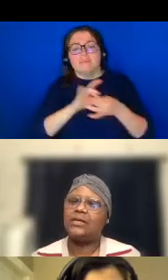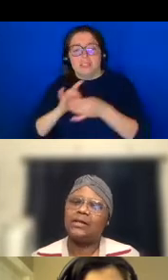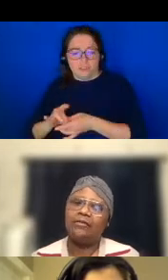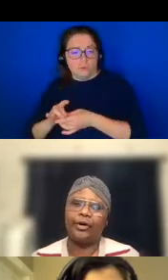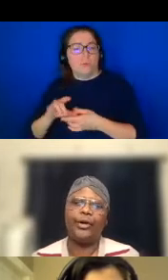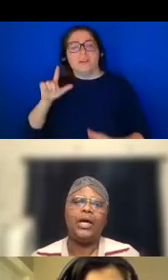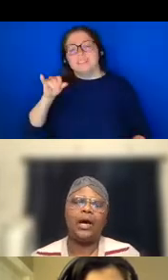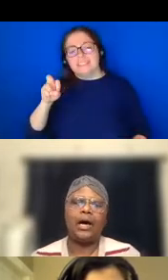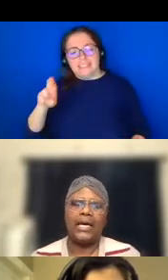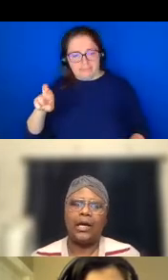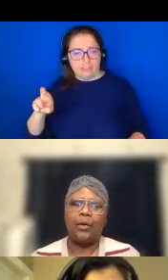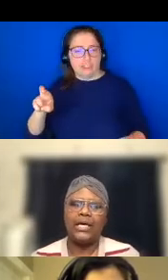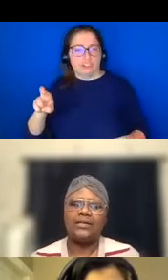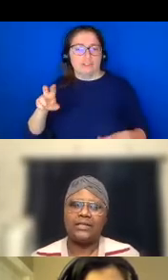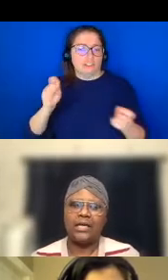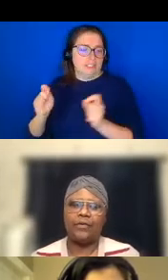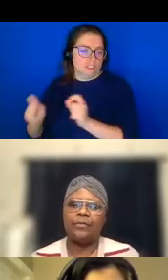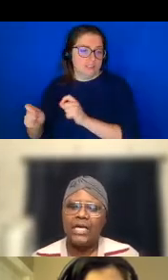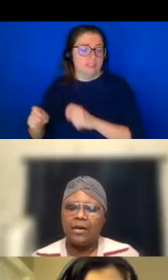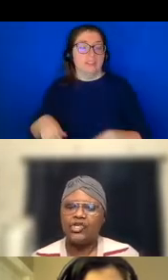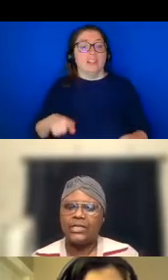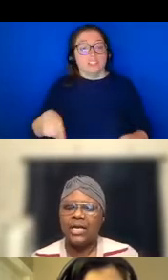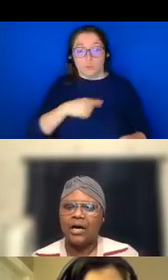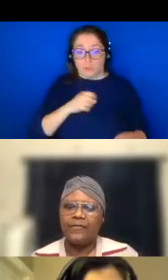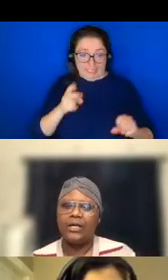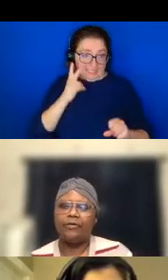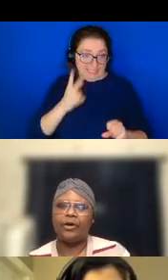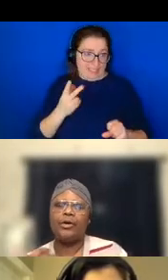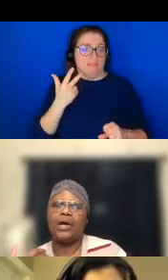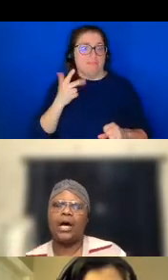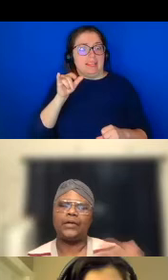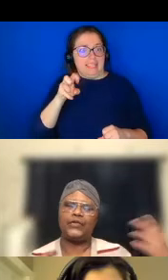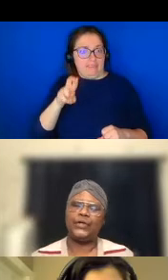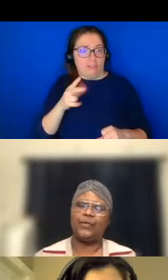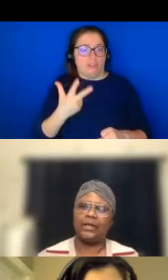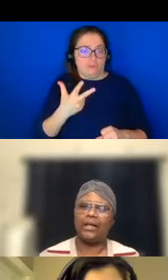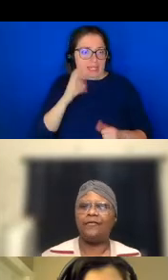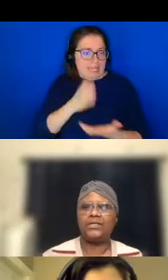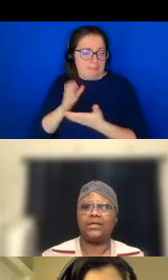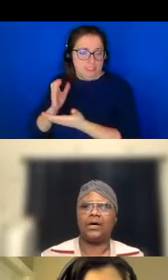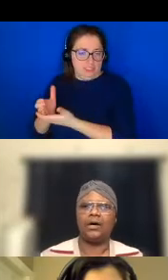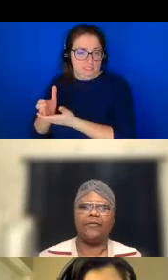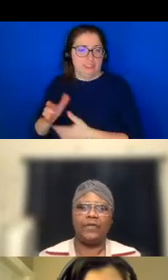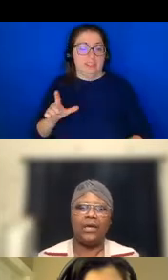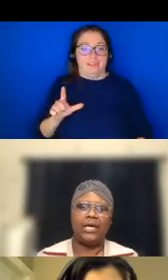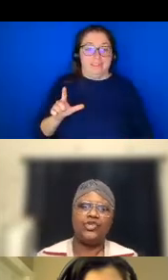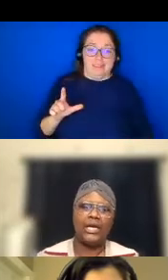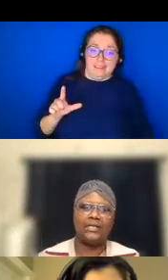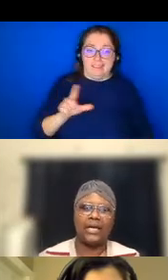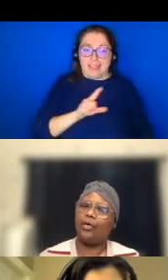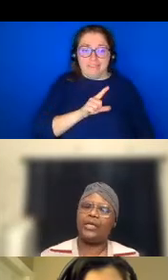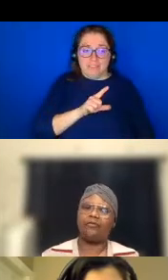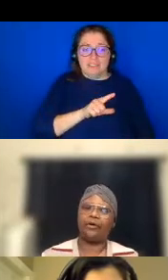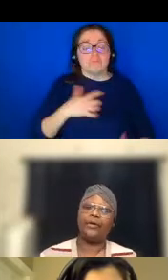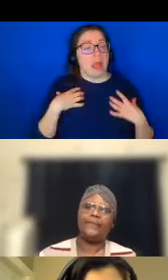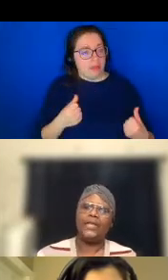to the liver. Here we can see 3 images of the liver. To the left of the image is a